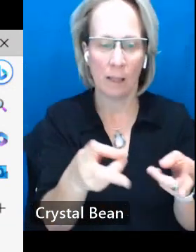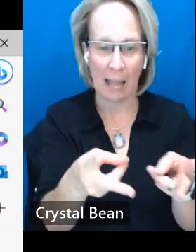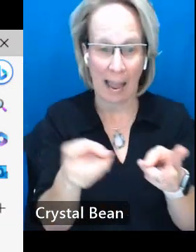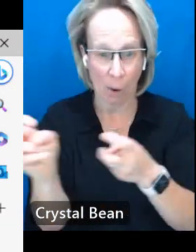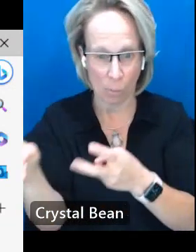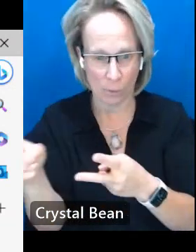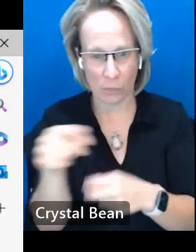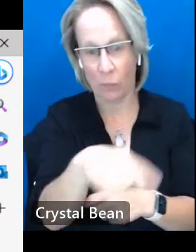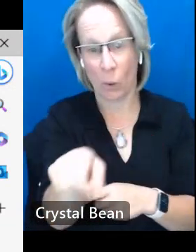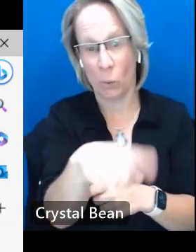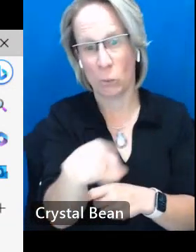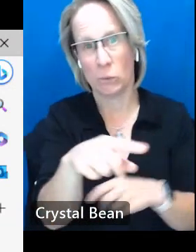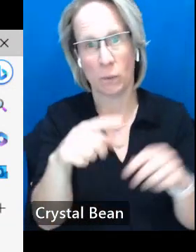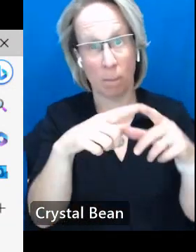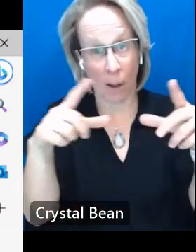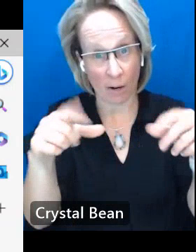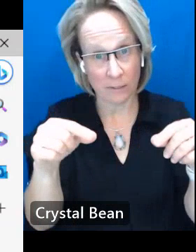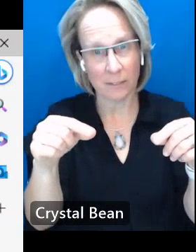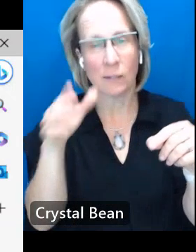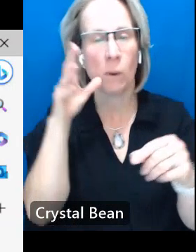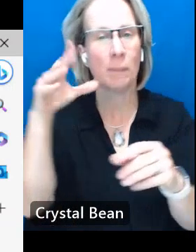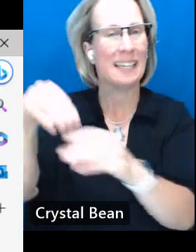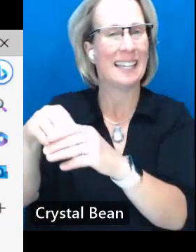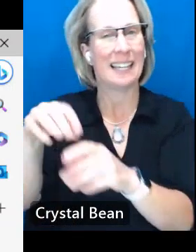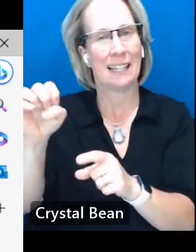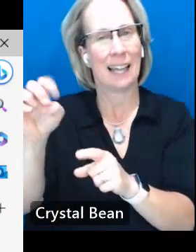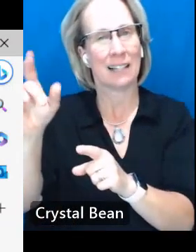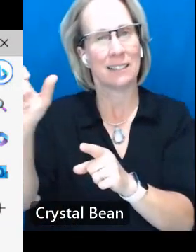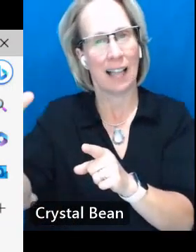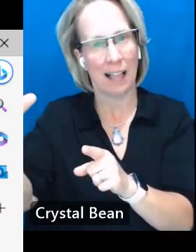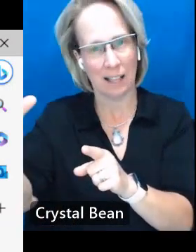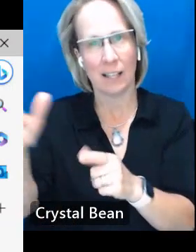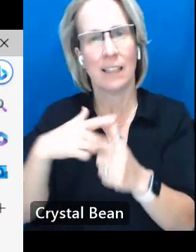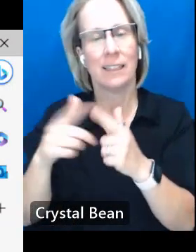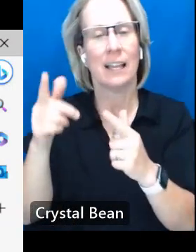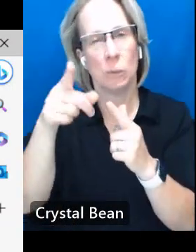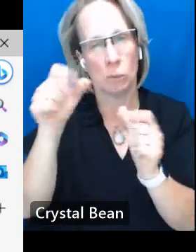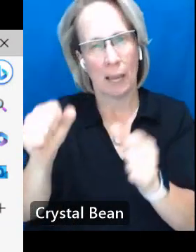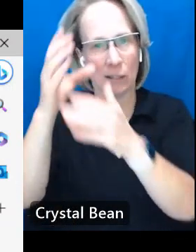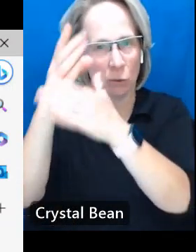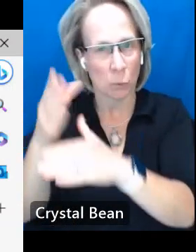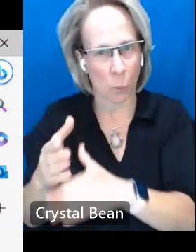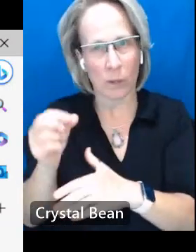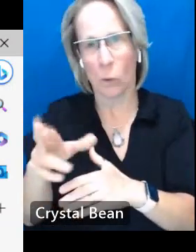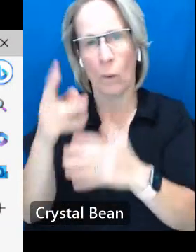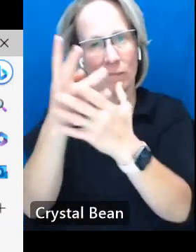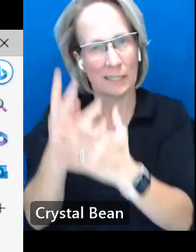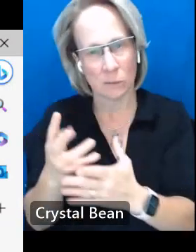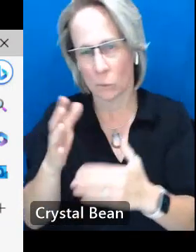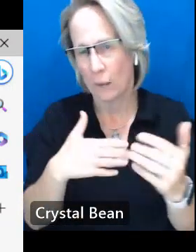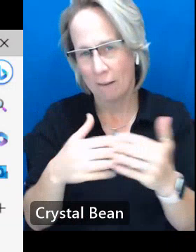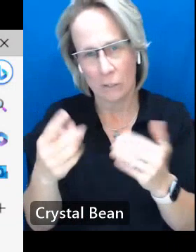can then have them in Excel and do whatever sort of, sorting, filtering, pivot tables, whatever you want with them. Okay.